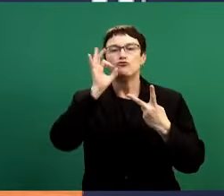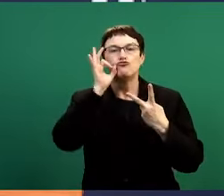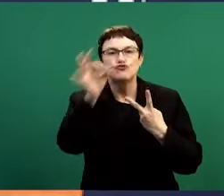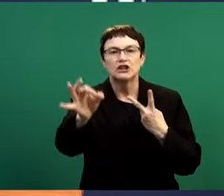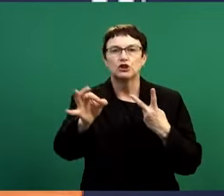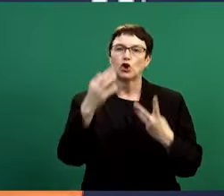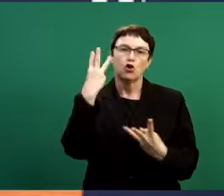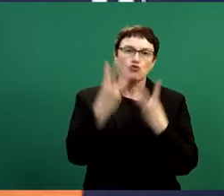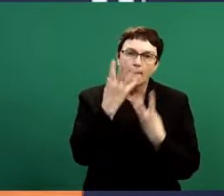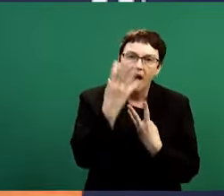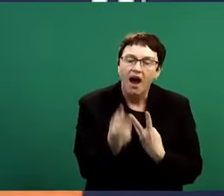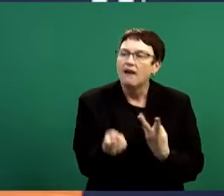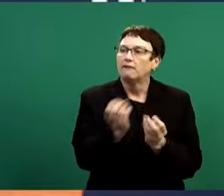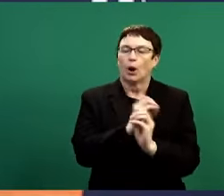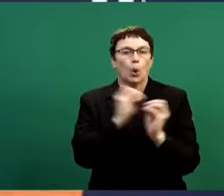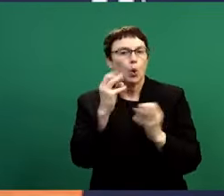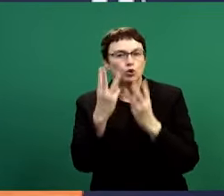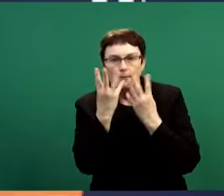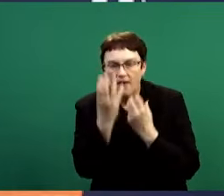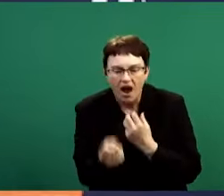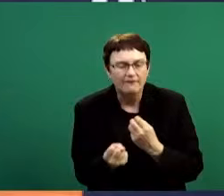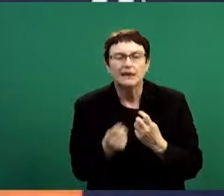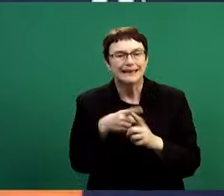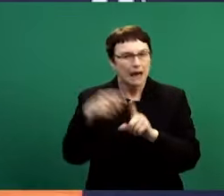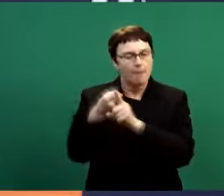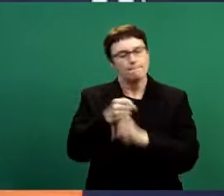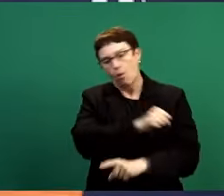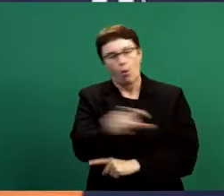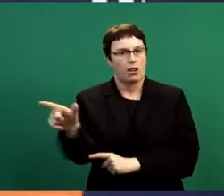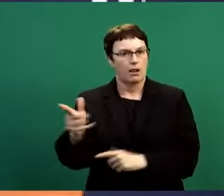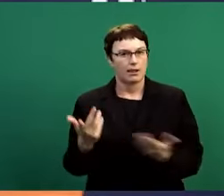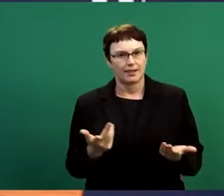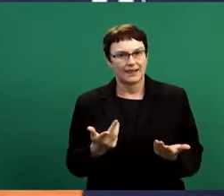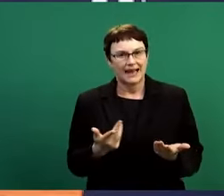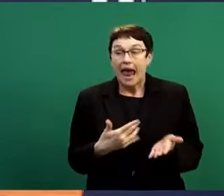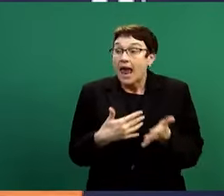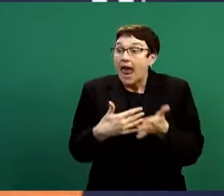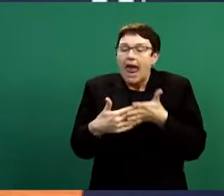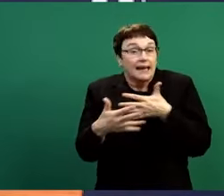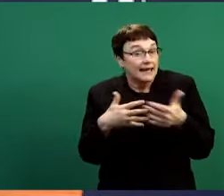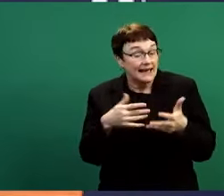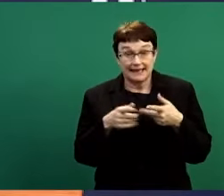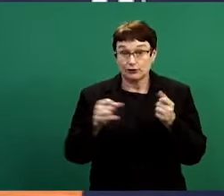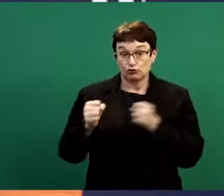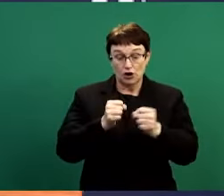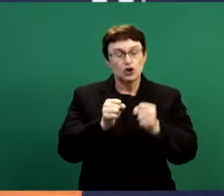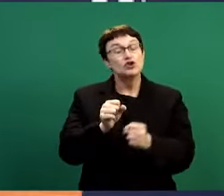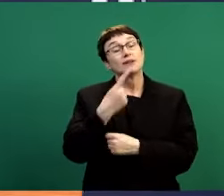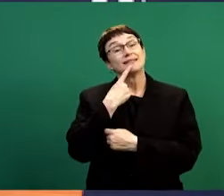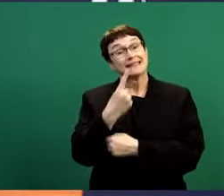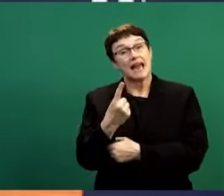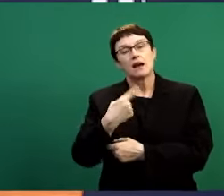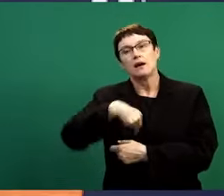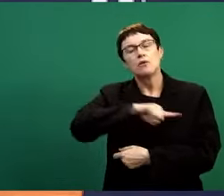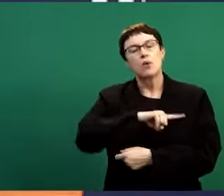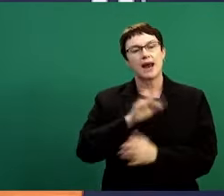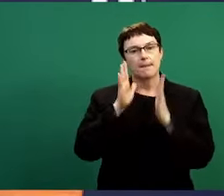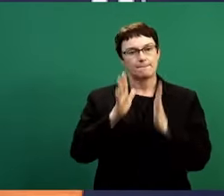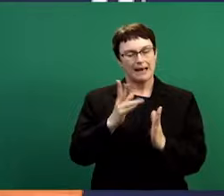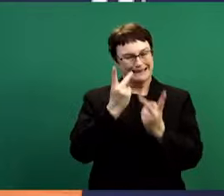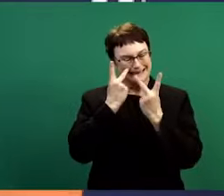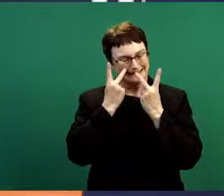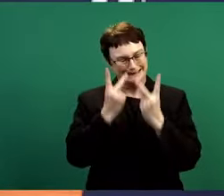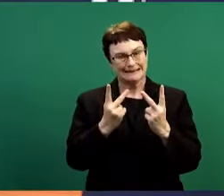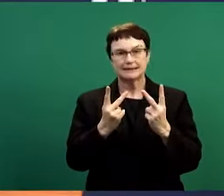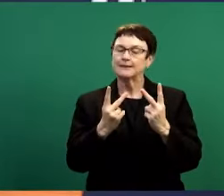Any development strategy that would say that we should tolerate high inflation and have